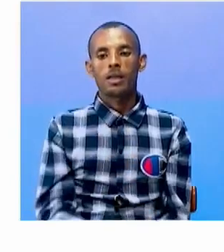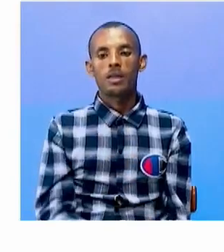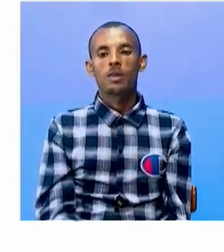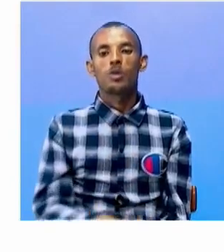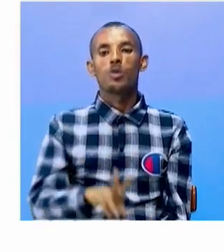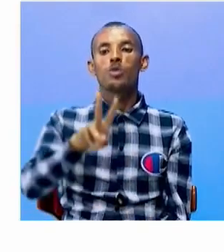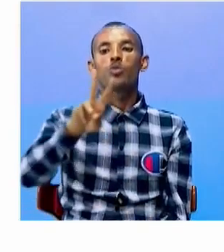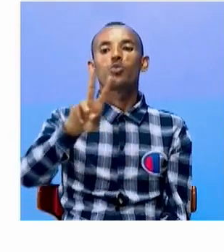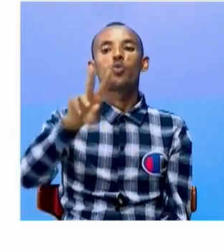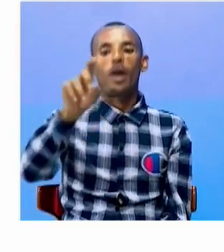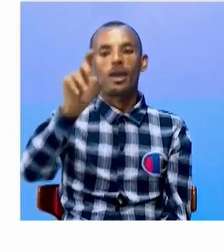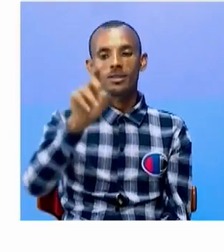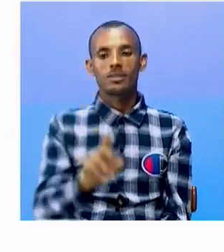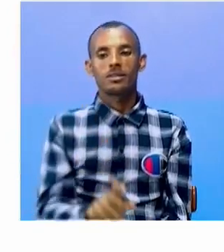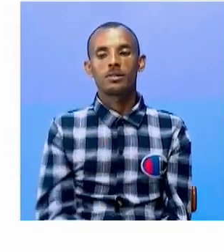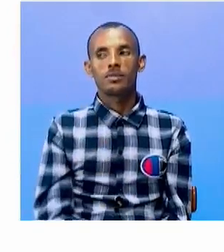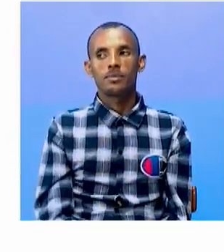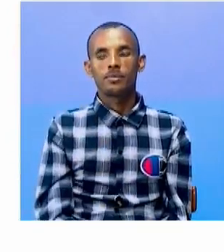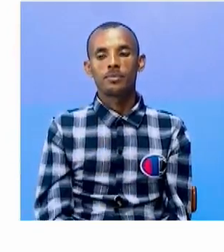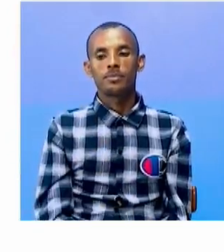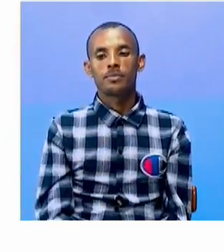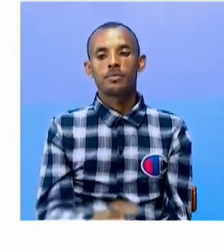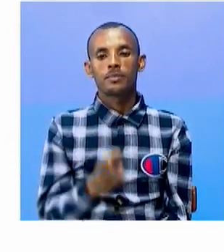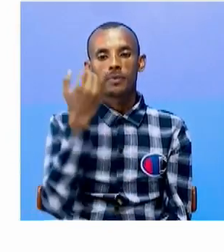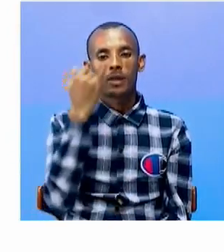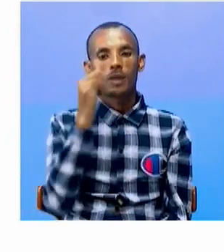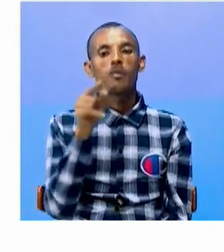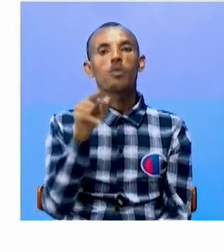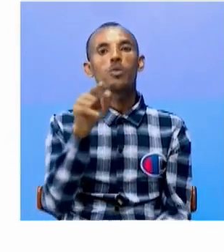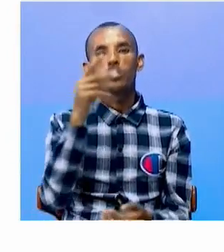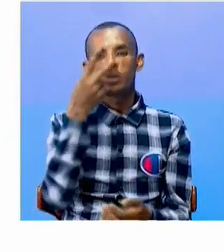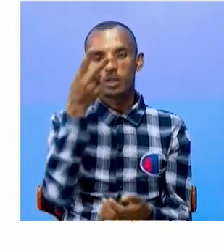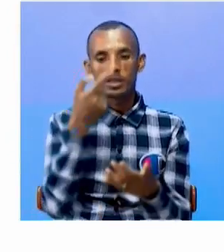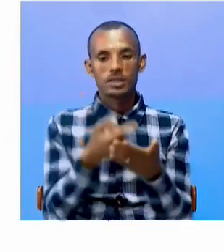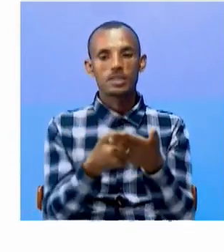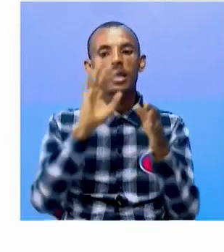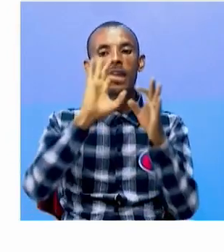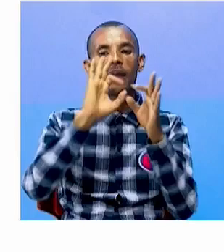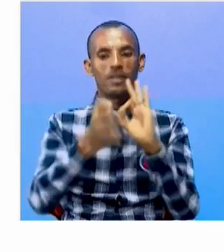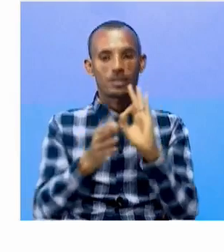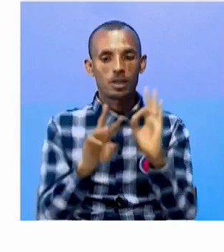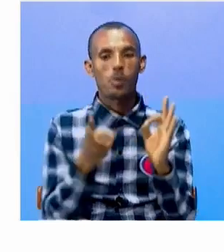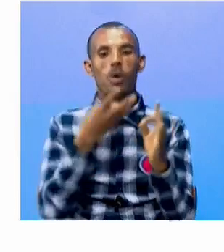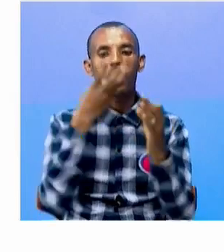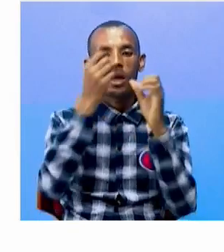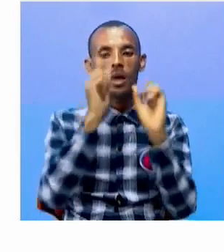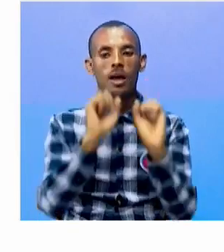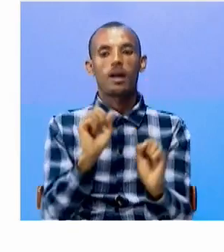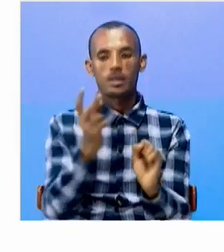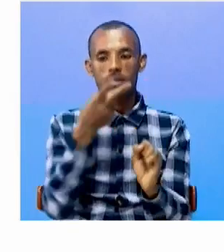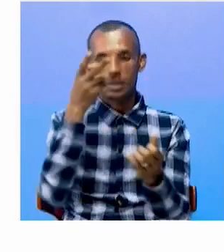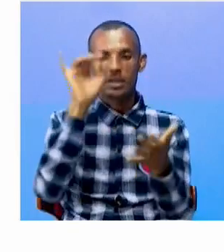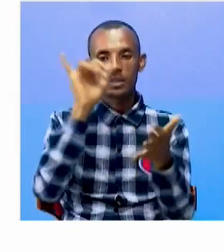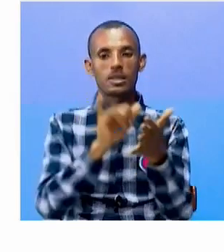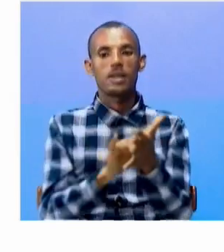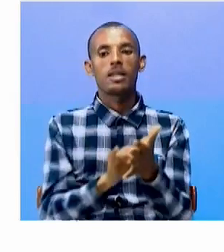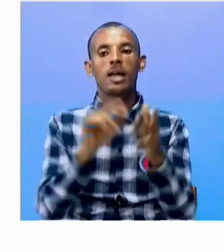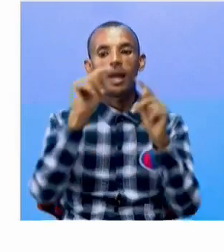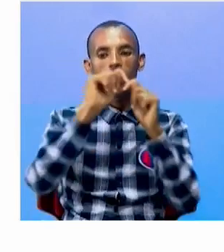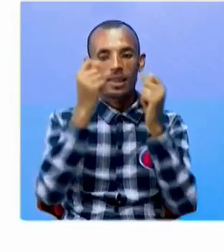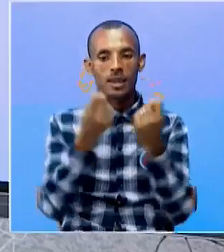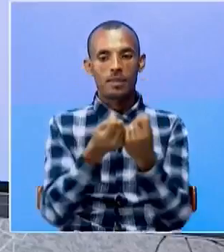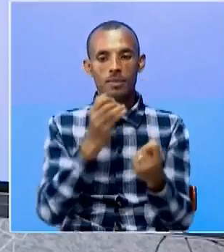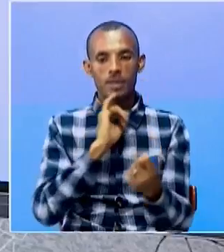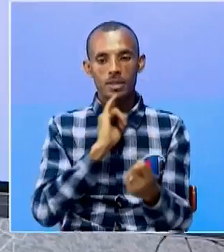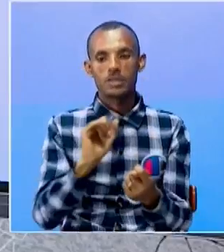2x. If you take this, in the definition you can see that a term by itself is an